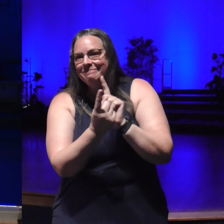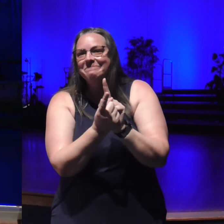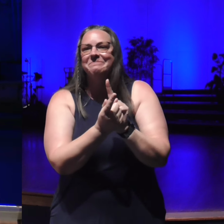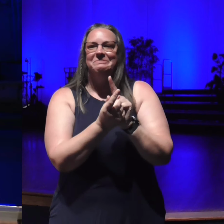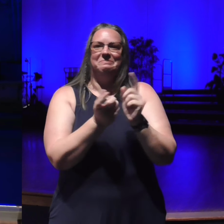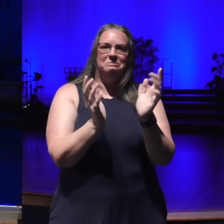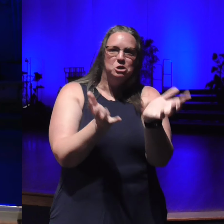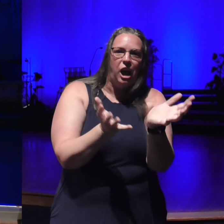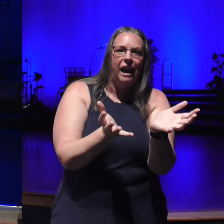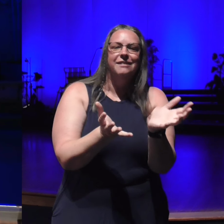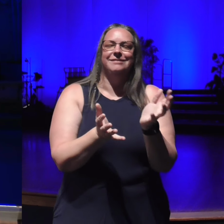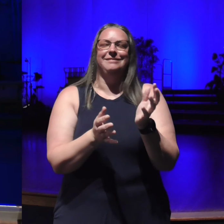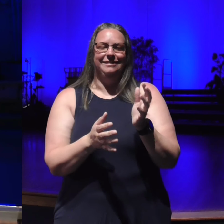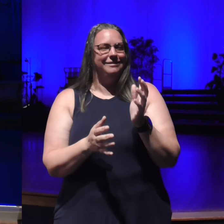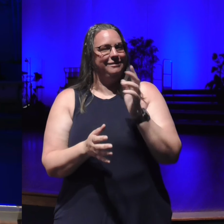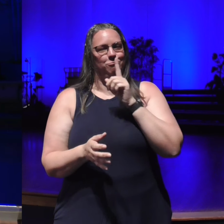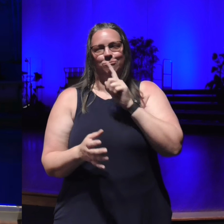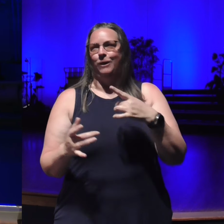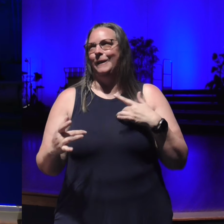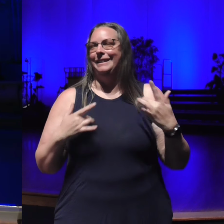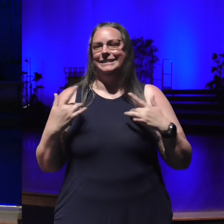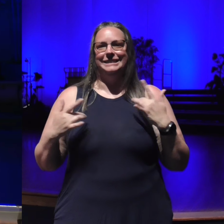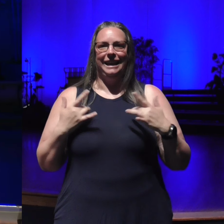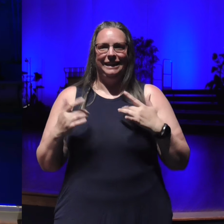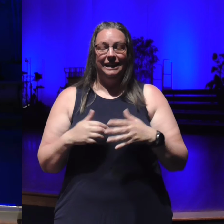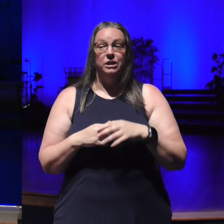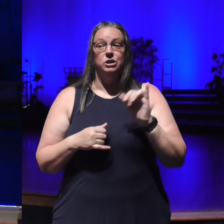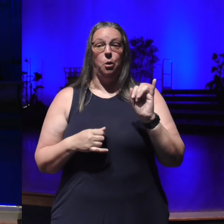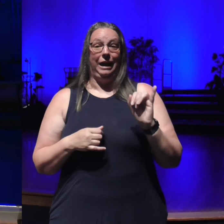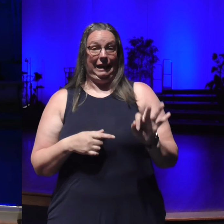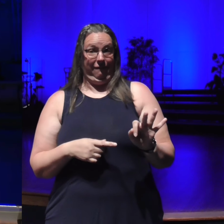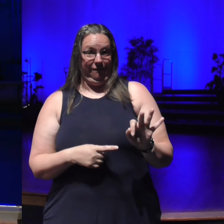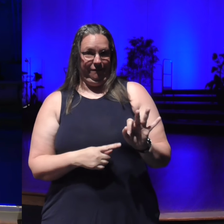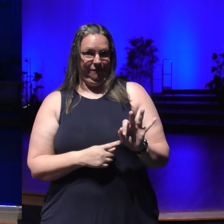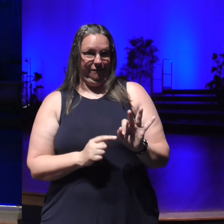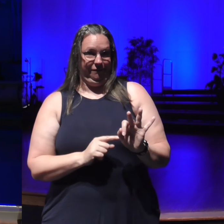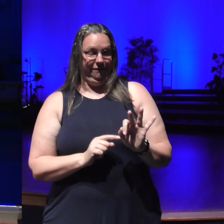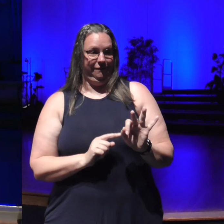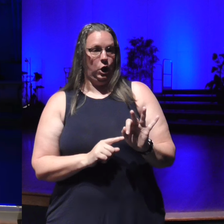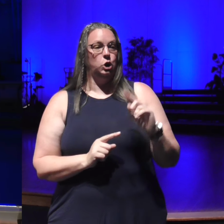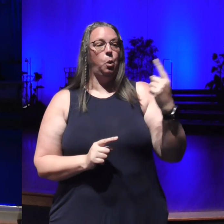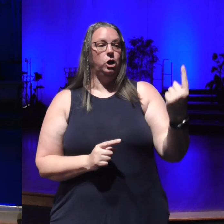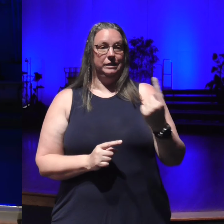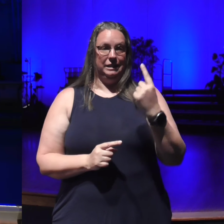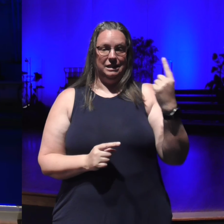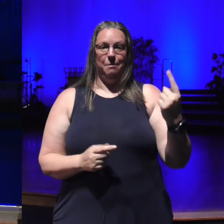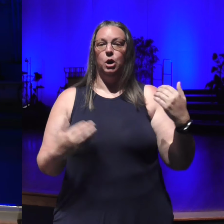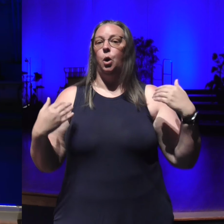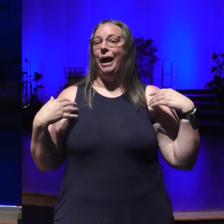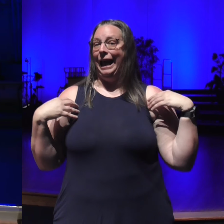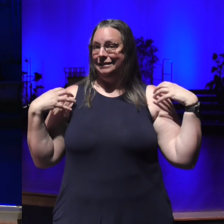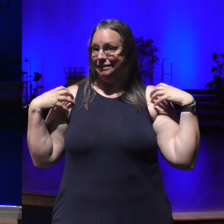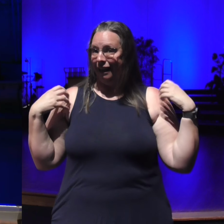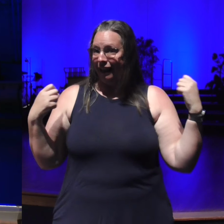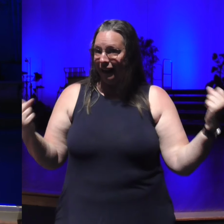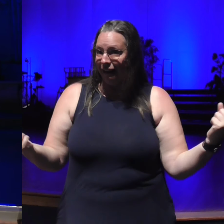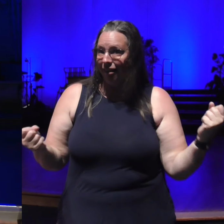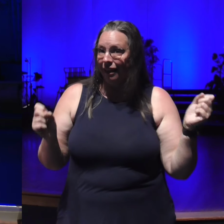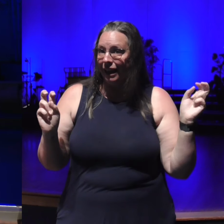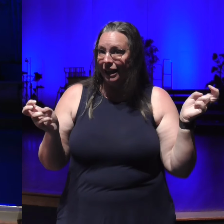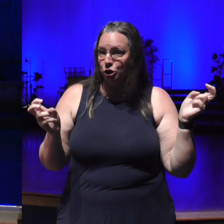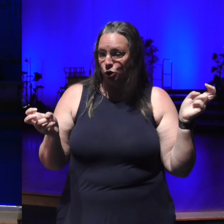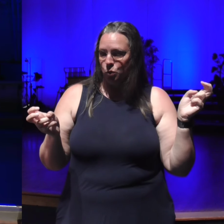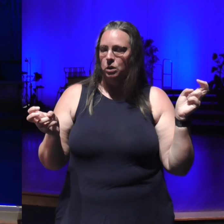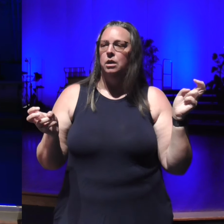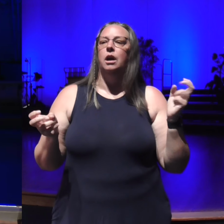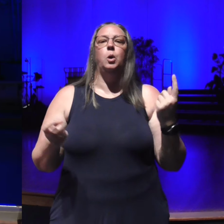person. So I think that if you are someone who has a healing issue going on, or someone you